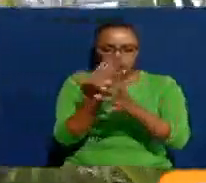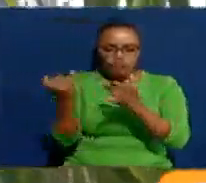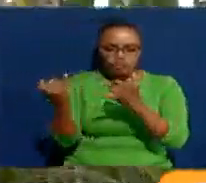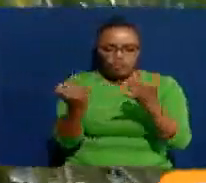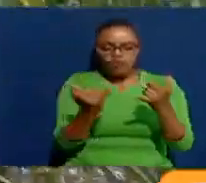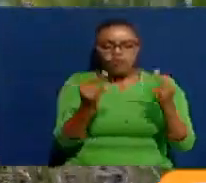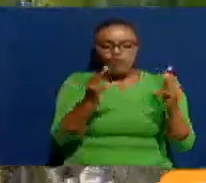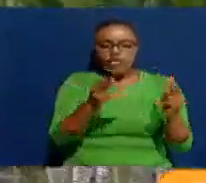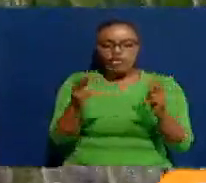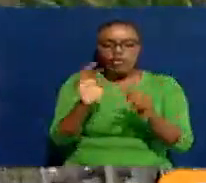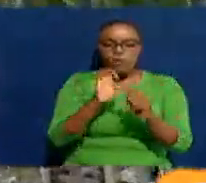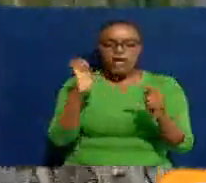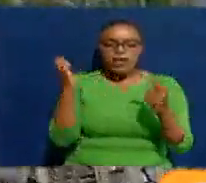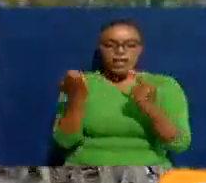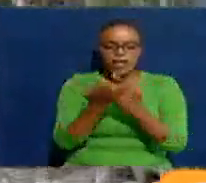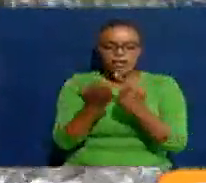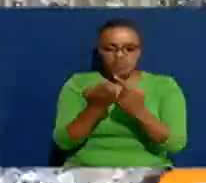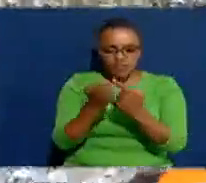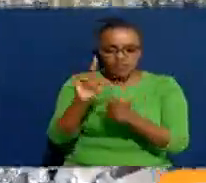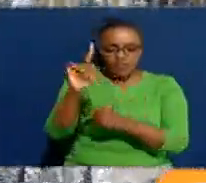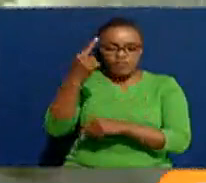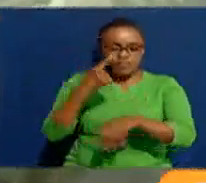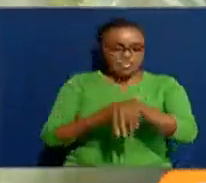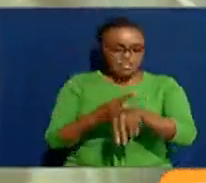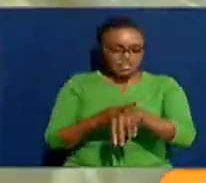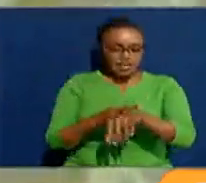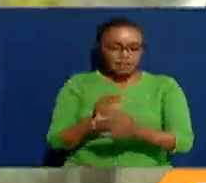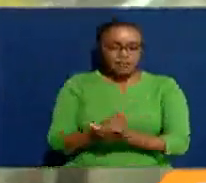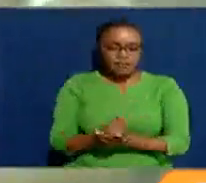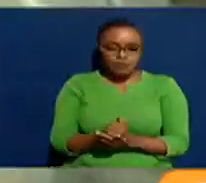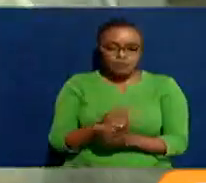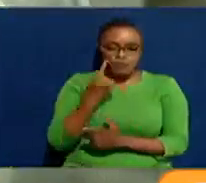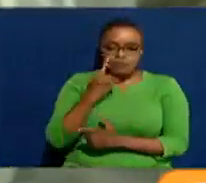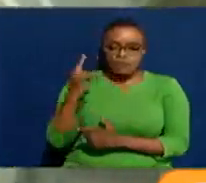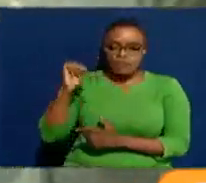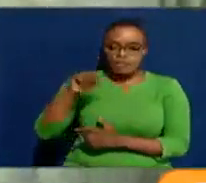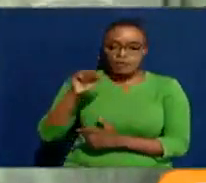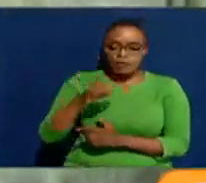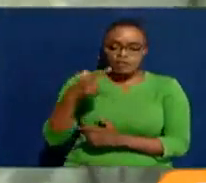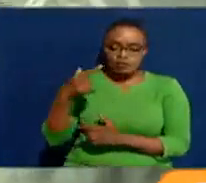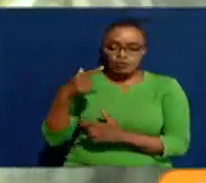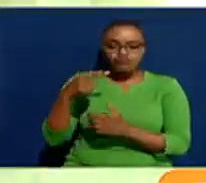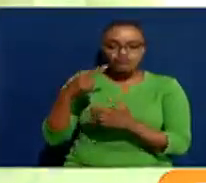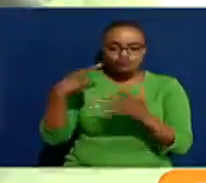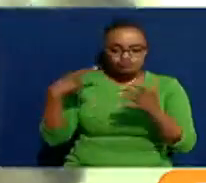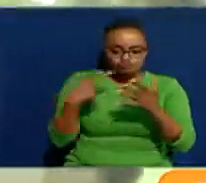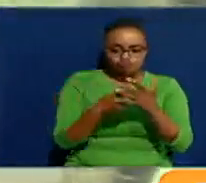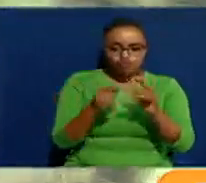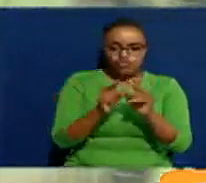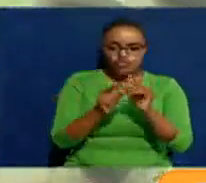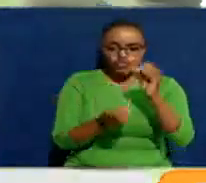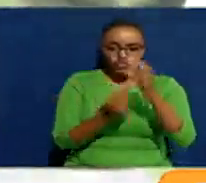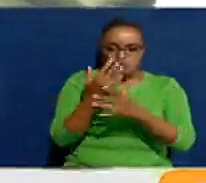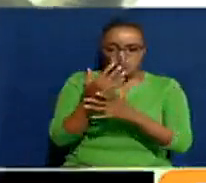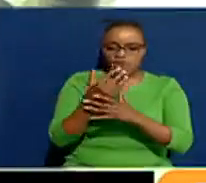the natural environment for the very first time. From this, I can induce this to form the, after